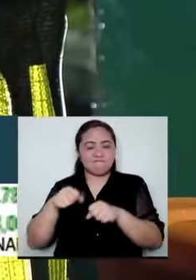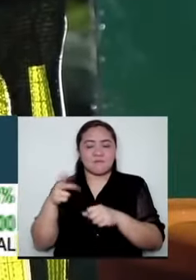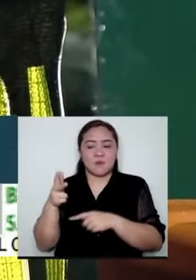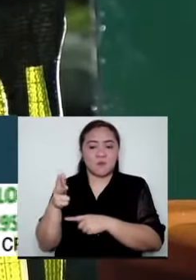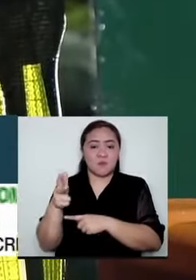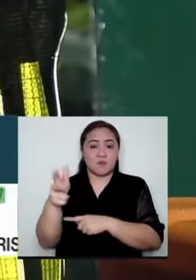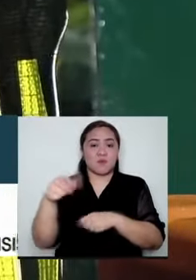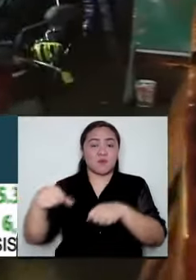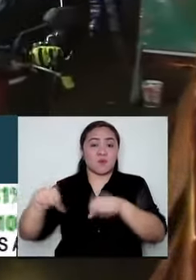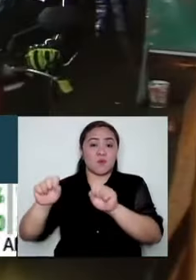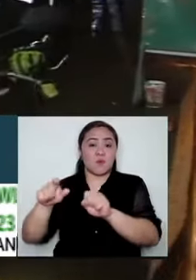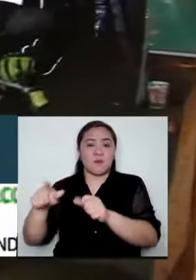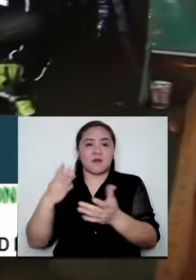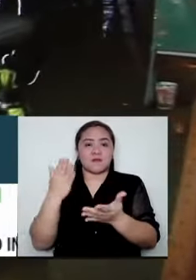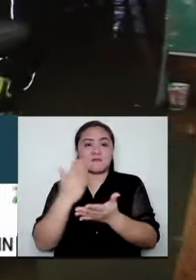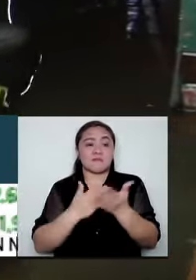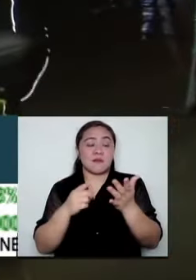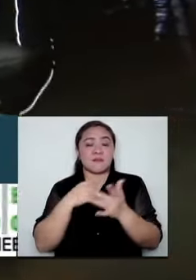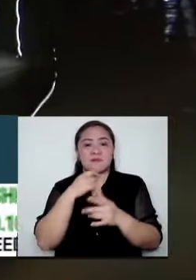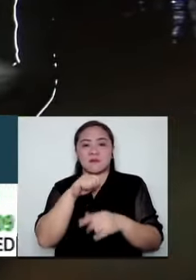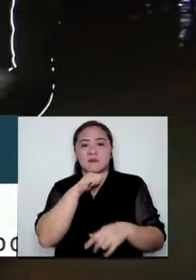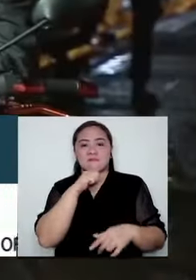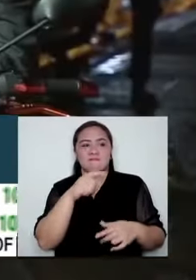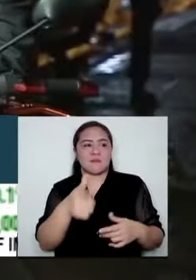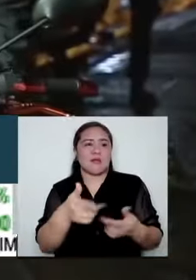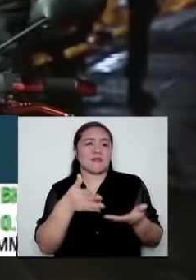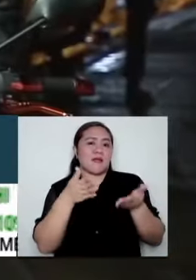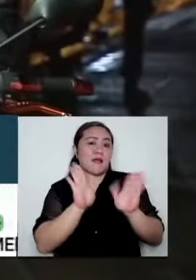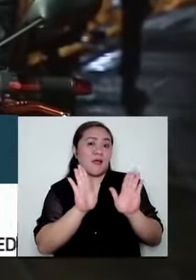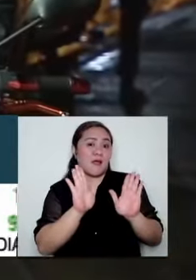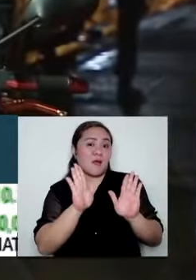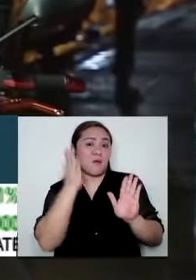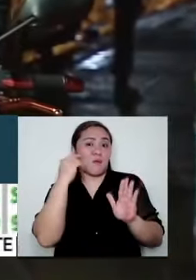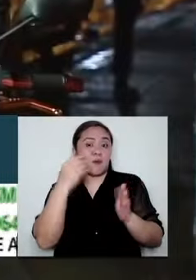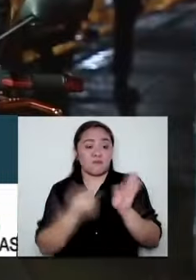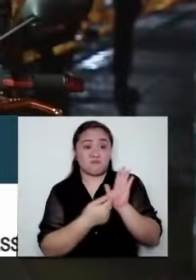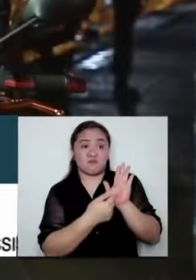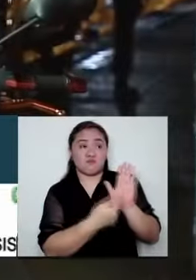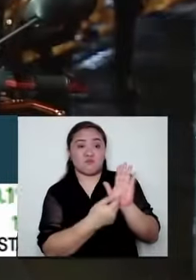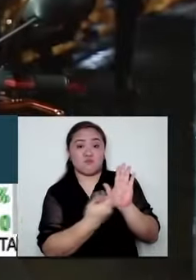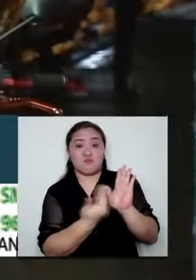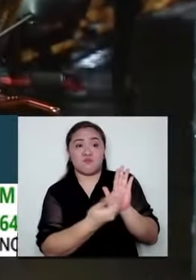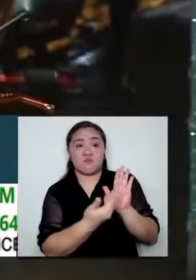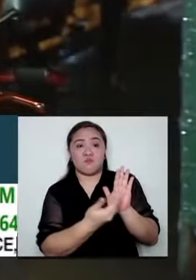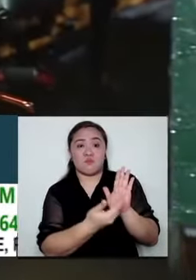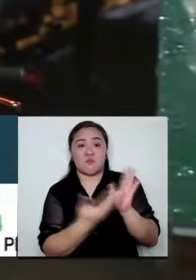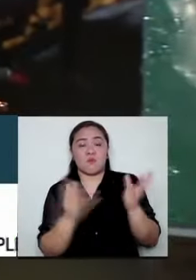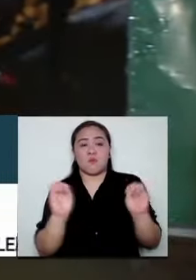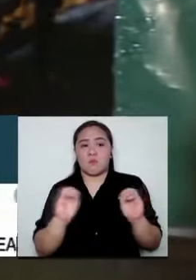denied entry to Quezon City because they weren't able to provide proof that they are doing essential work.